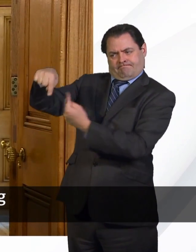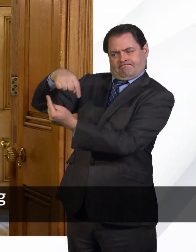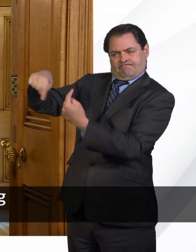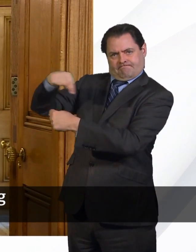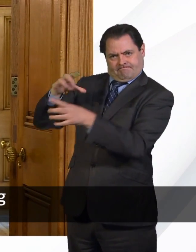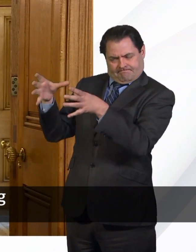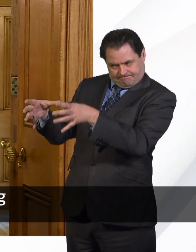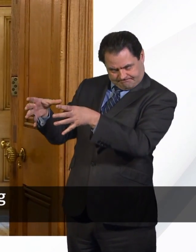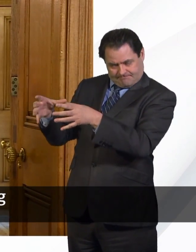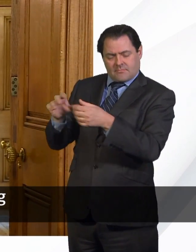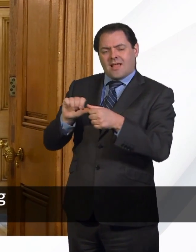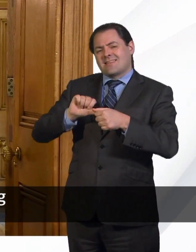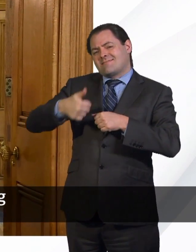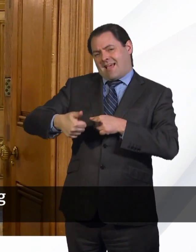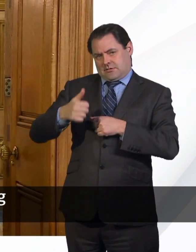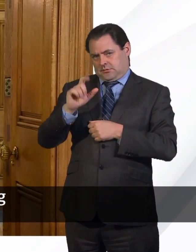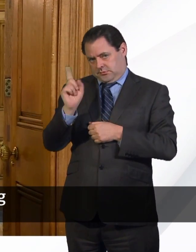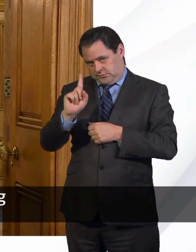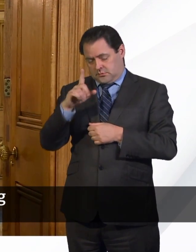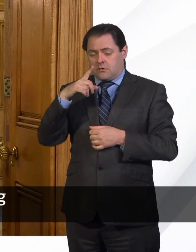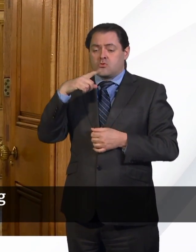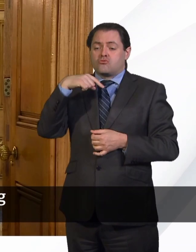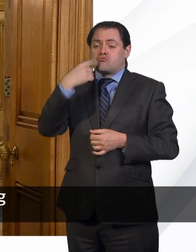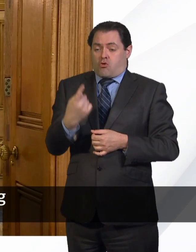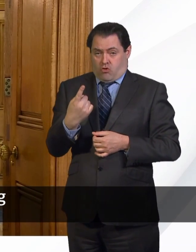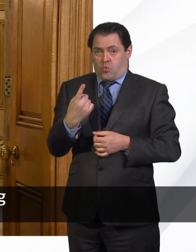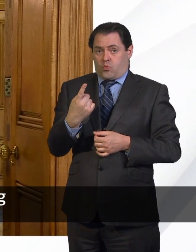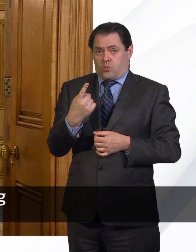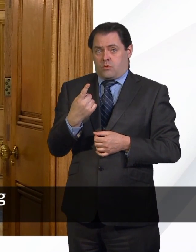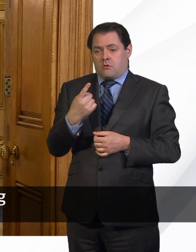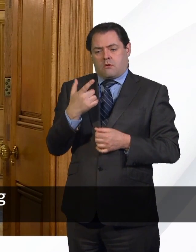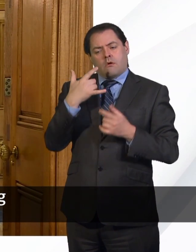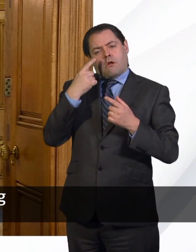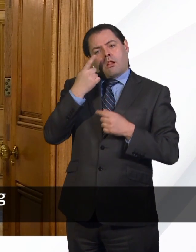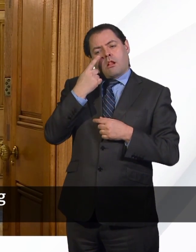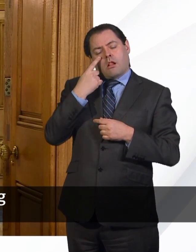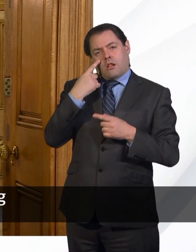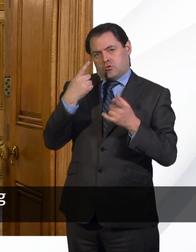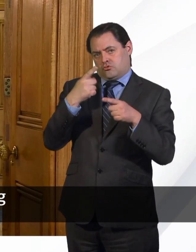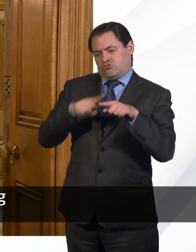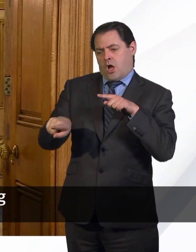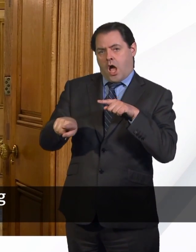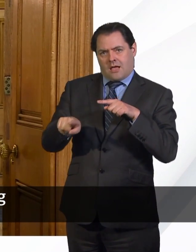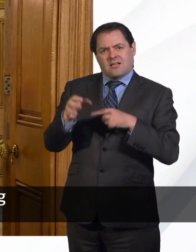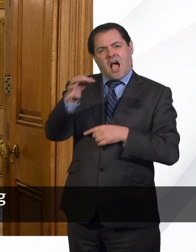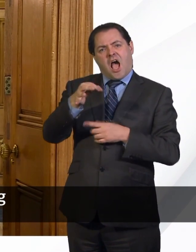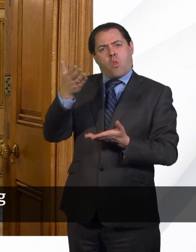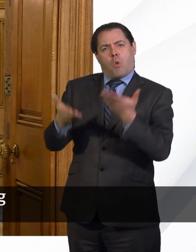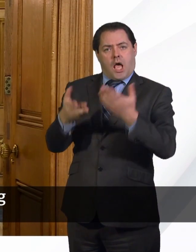steps. From tomorrow, we will begin to pilot Test, Track and Trace on the Isle of